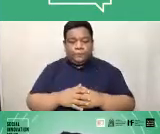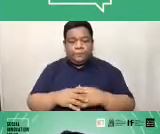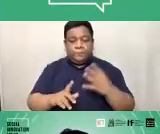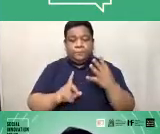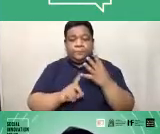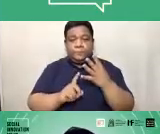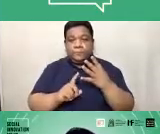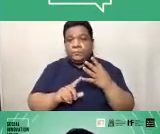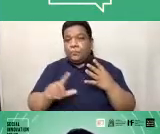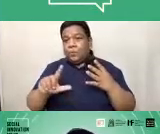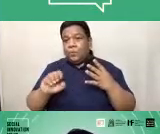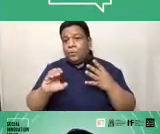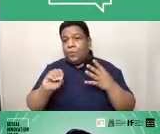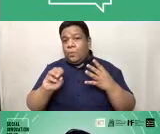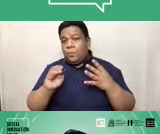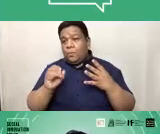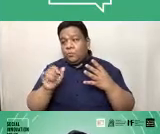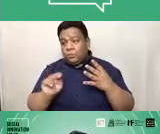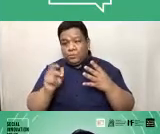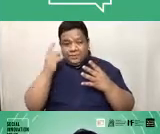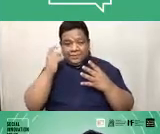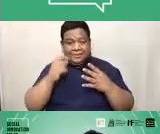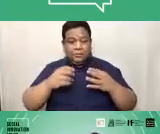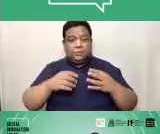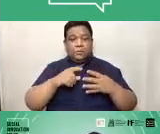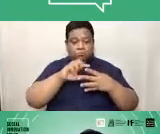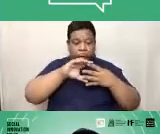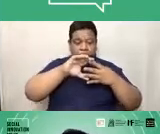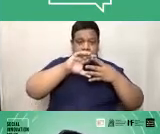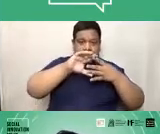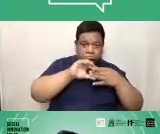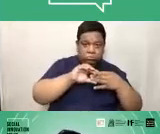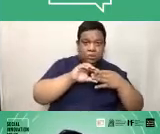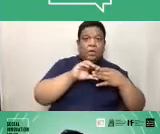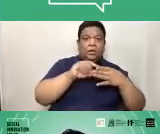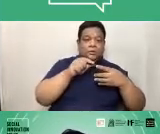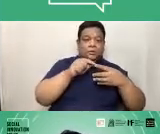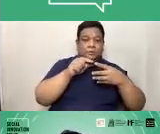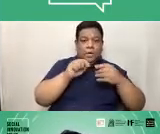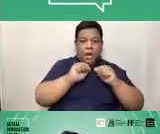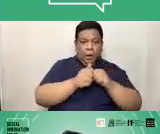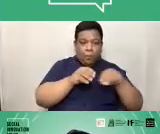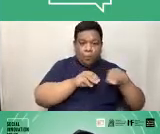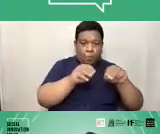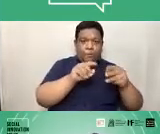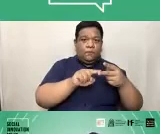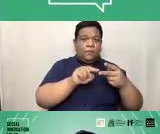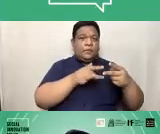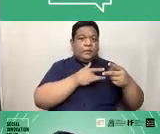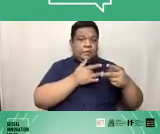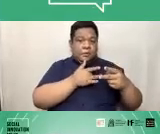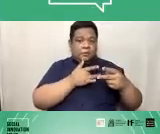one. When we combine those actuators, the ability to move parts, when we combine the ability to sense things like